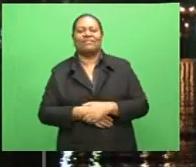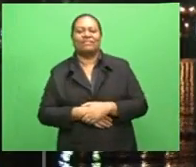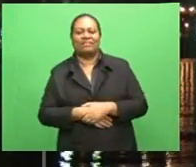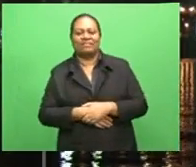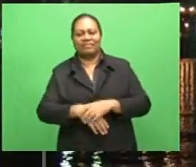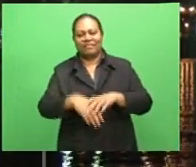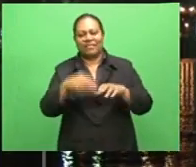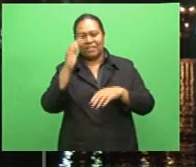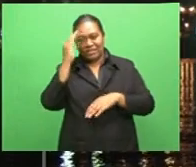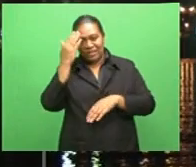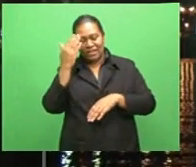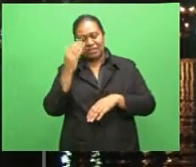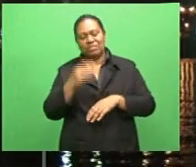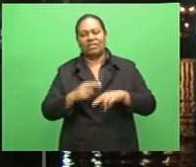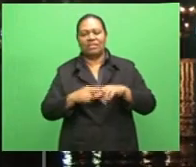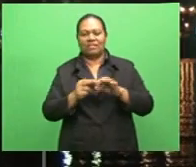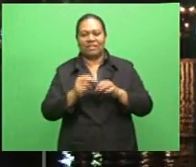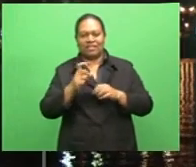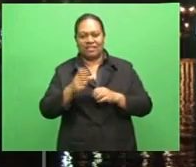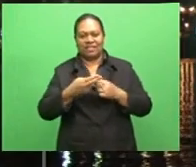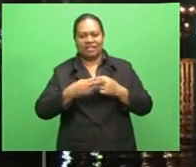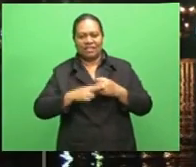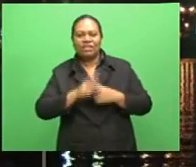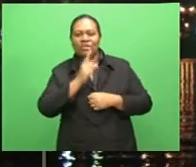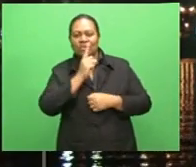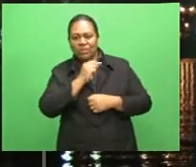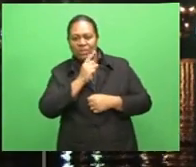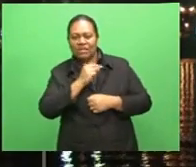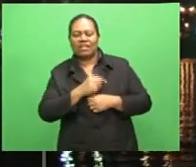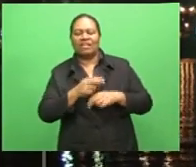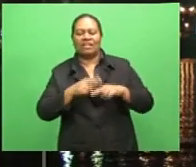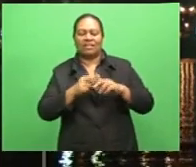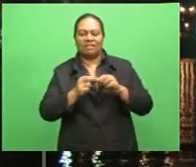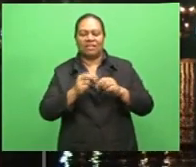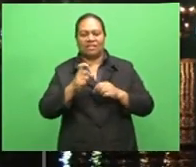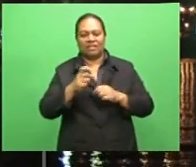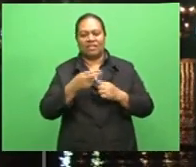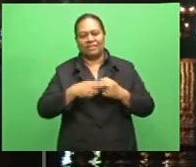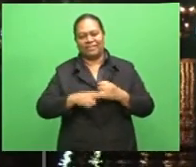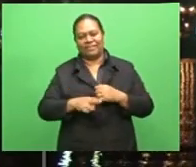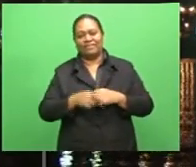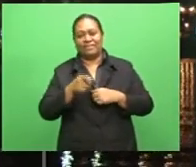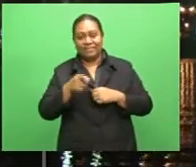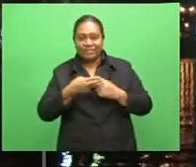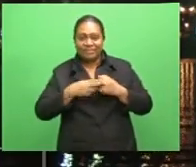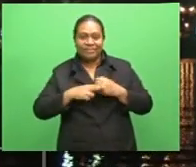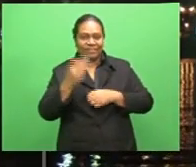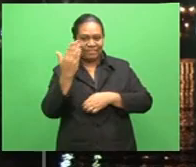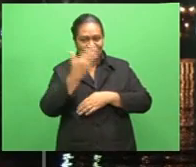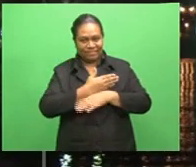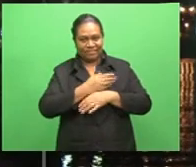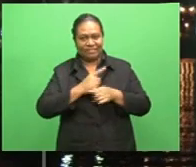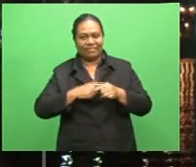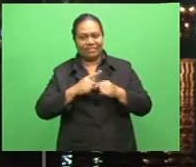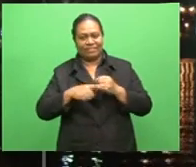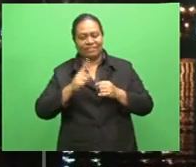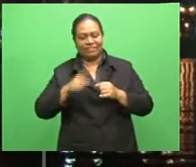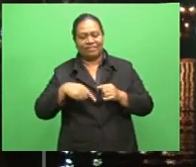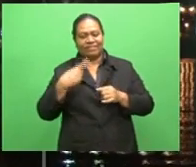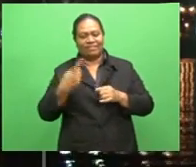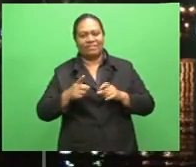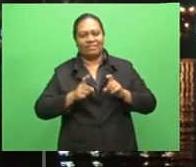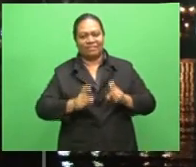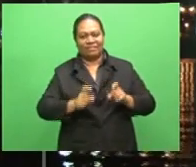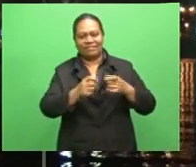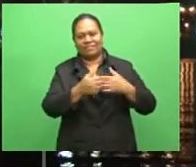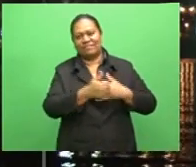fbcnews@fbc.com.fj, our Facebook page FBC News, and our Twitter page at FBC_news. That's your news for tonight. Until tomorrow from the team and I, stay